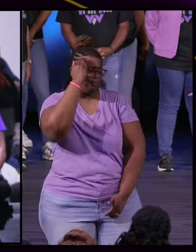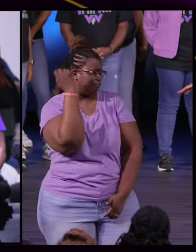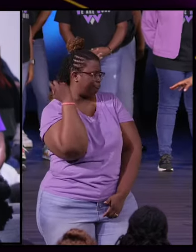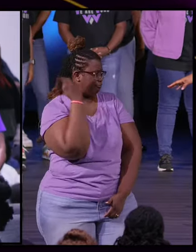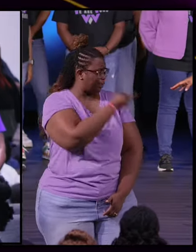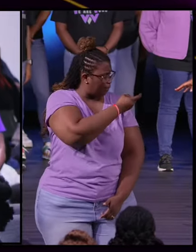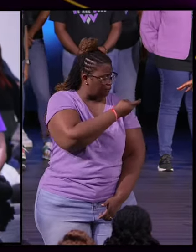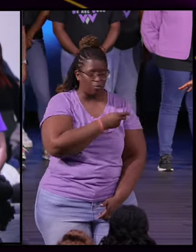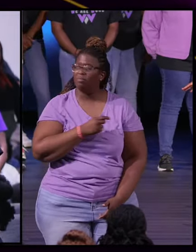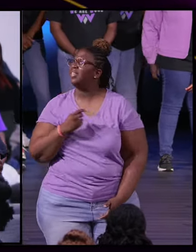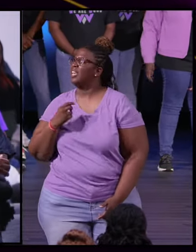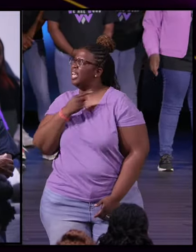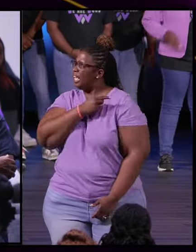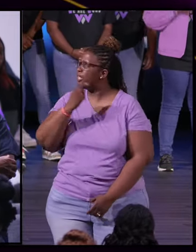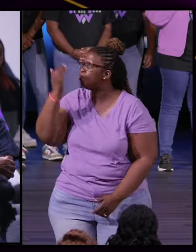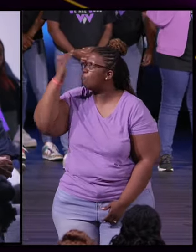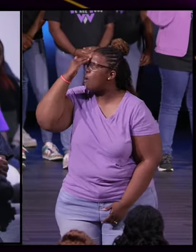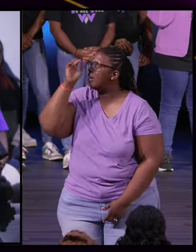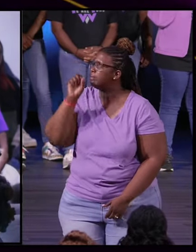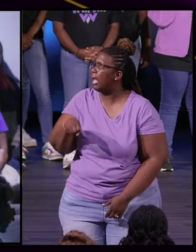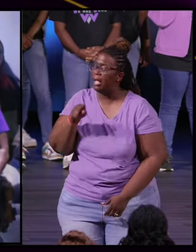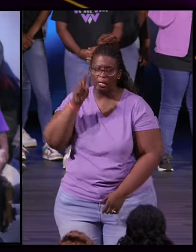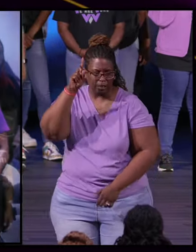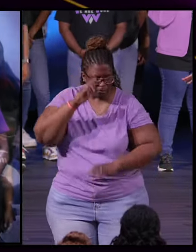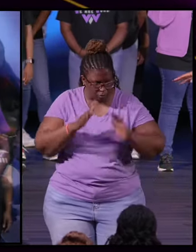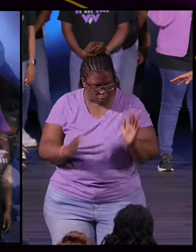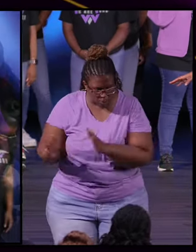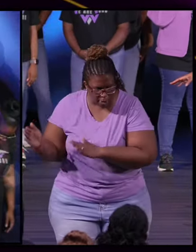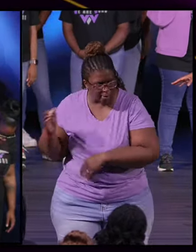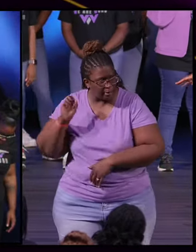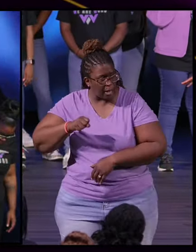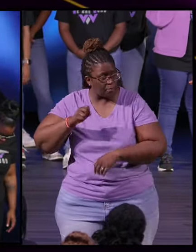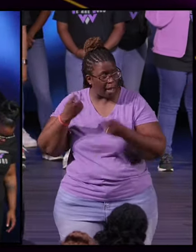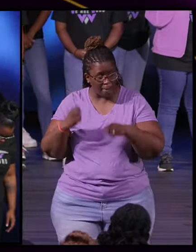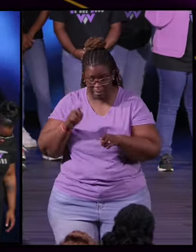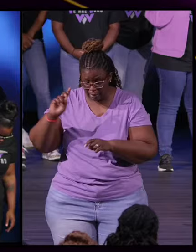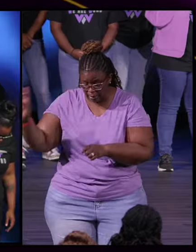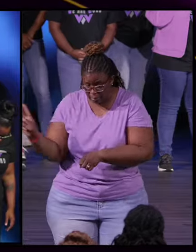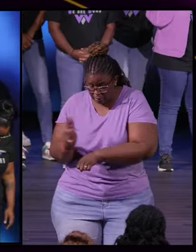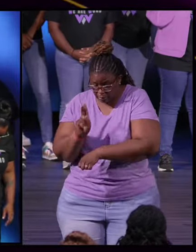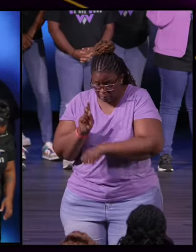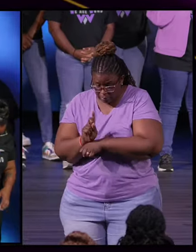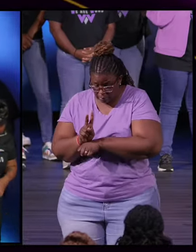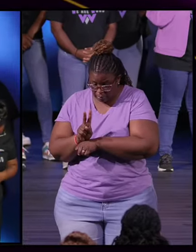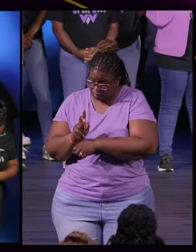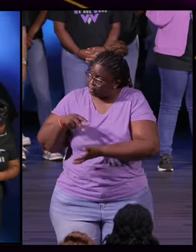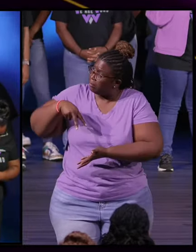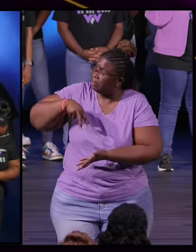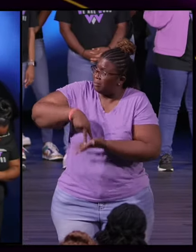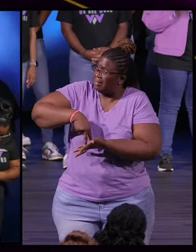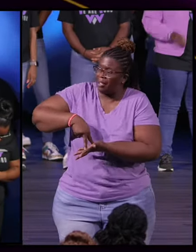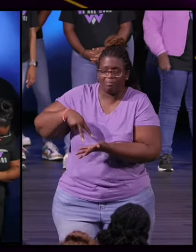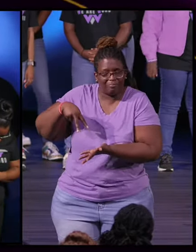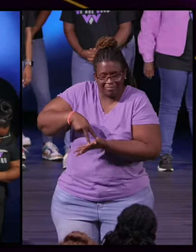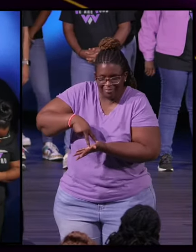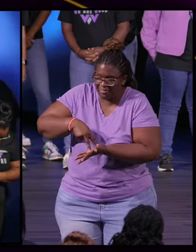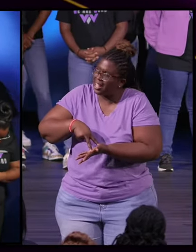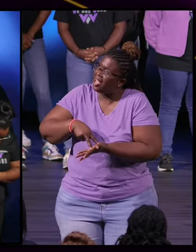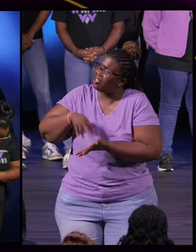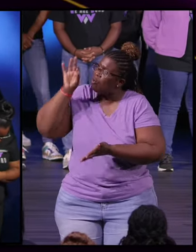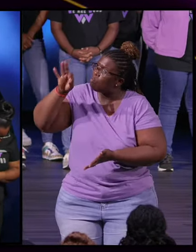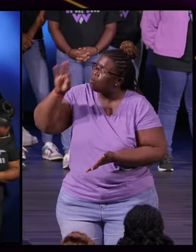that he has prayed and we know that he has prepared, but as he stands flat-footed, Lord, allow the soil of our hearts to